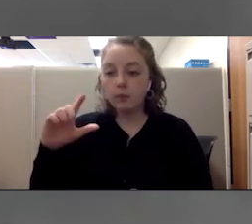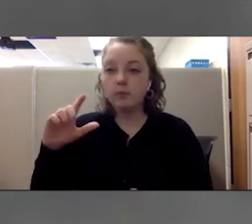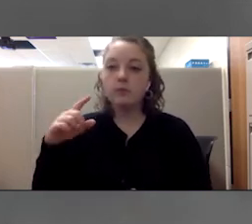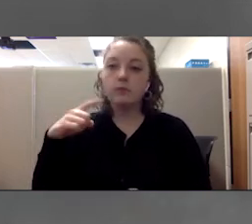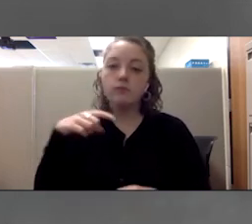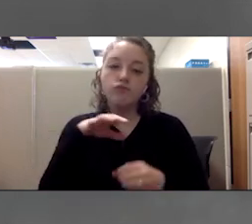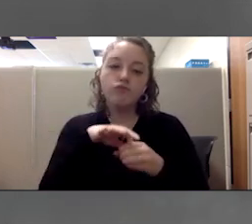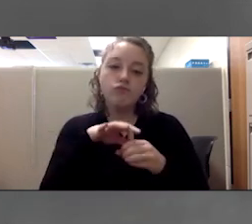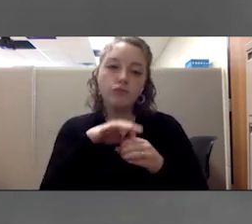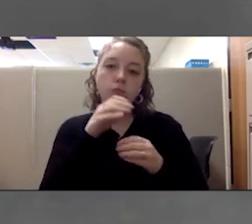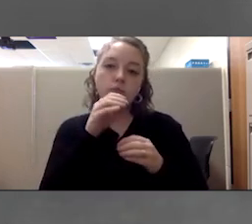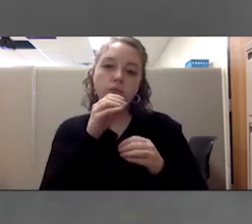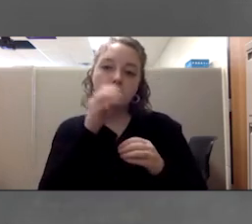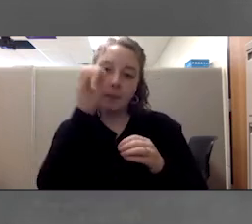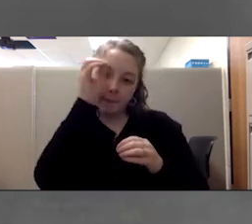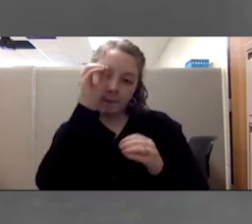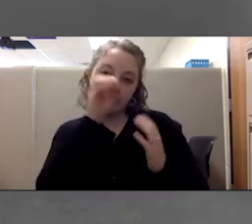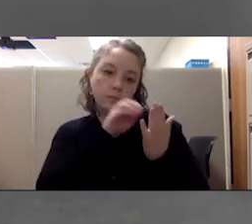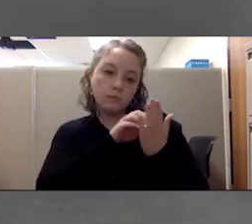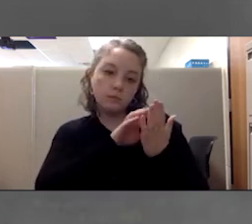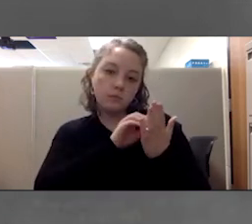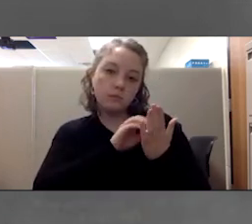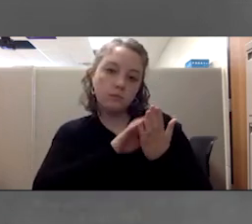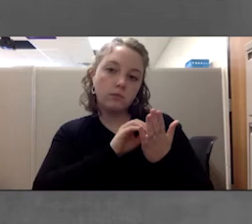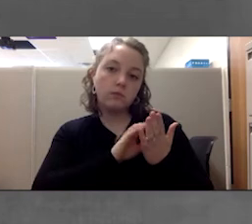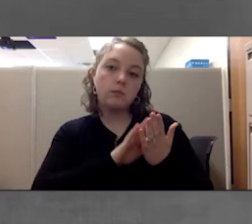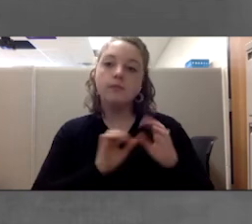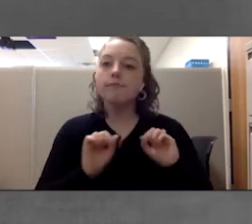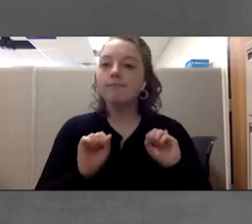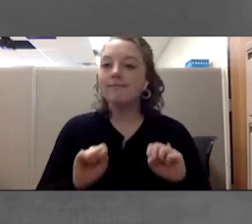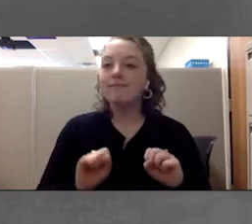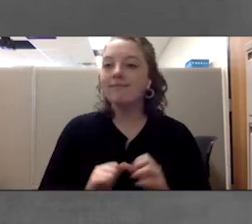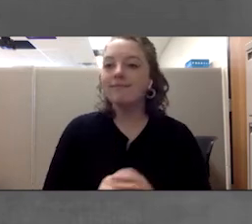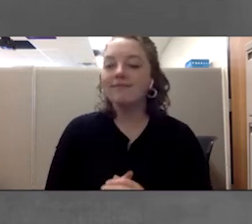in your input in that as well.